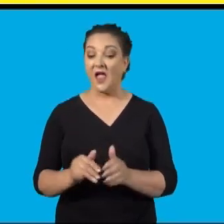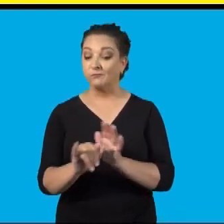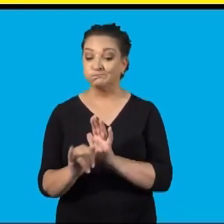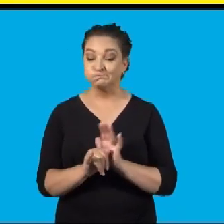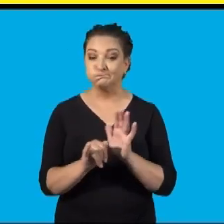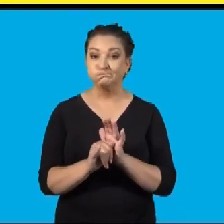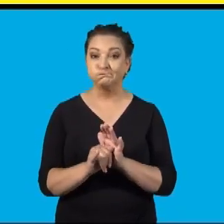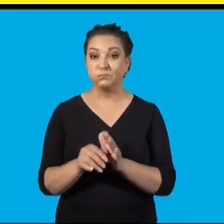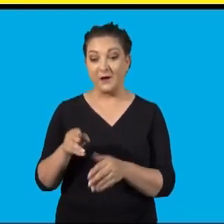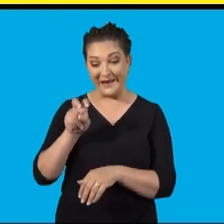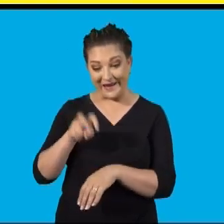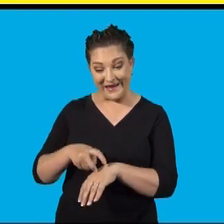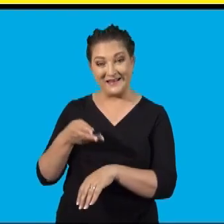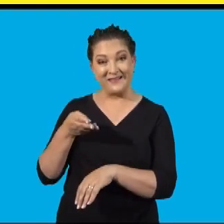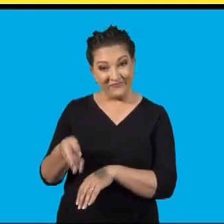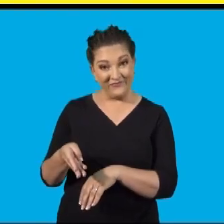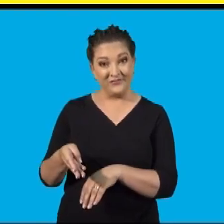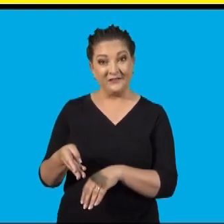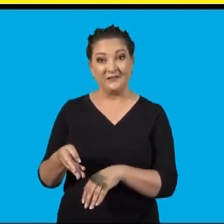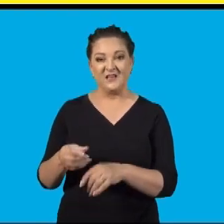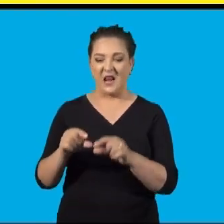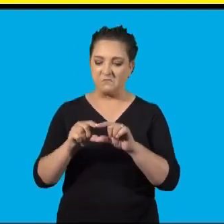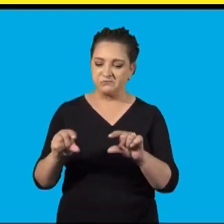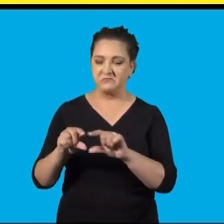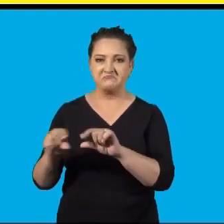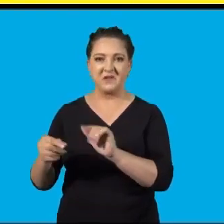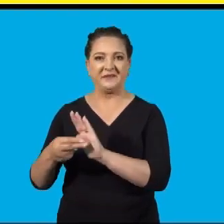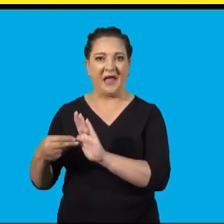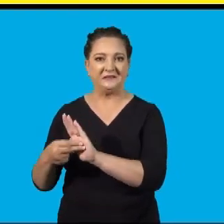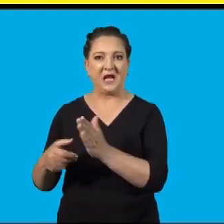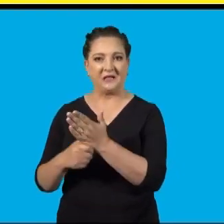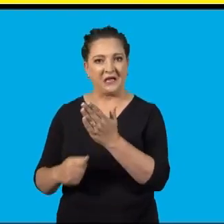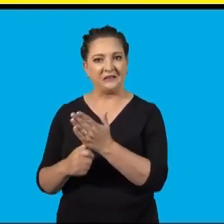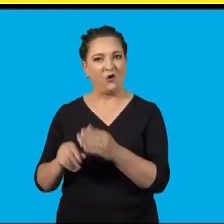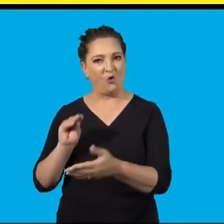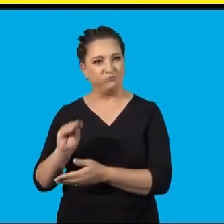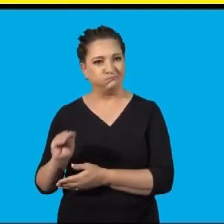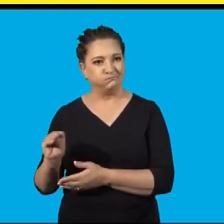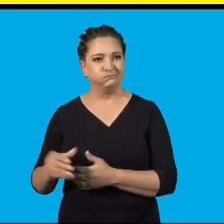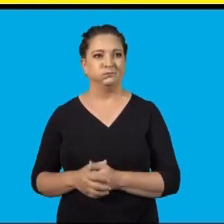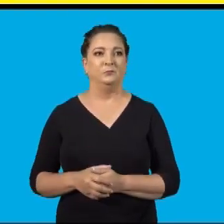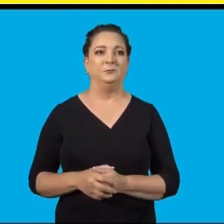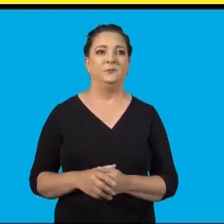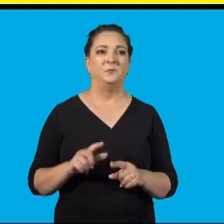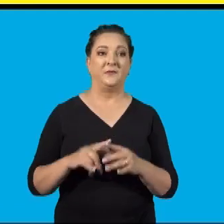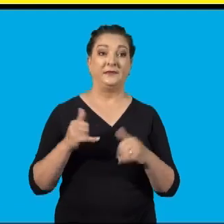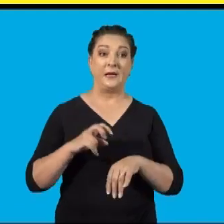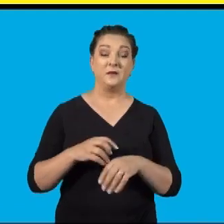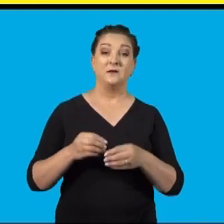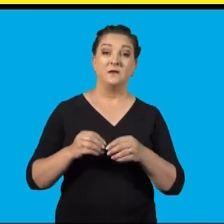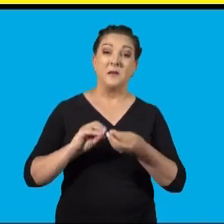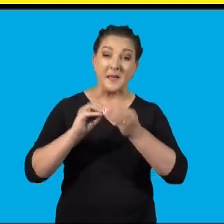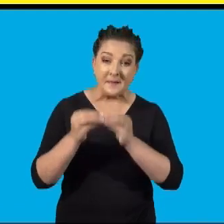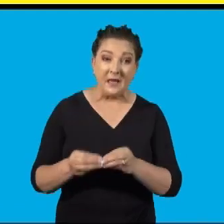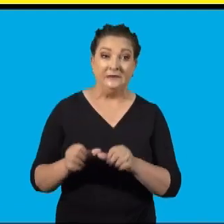also identification tags must be put on the assets. There has to be regular service and maintenance on the